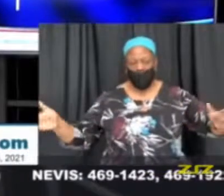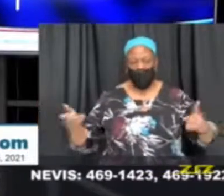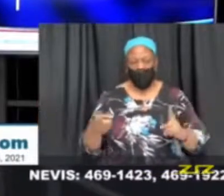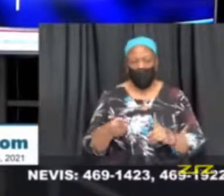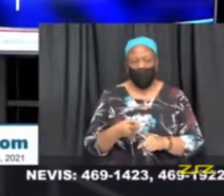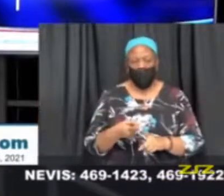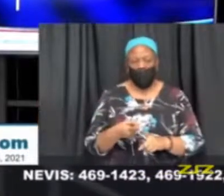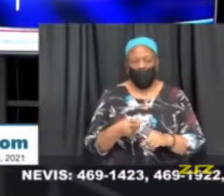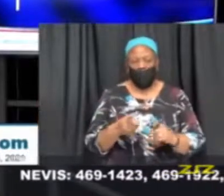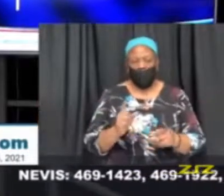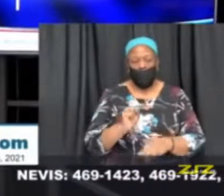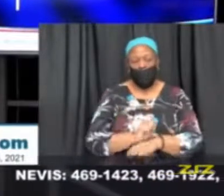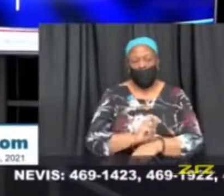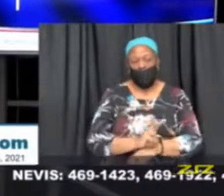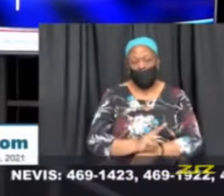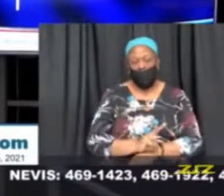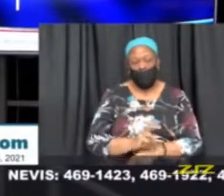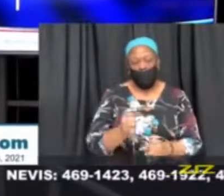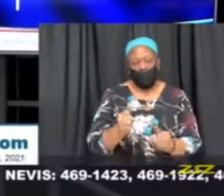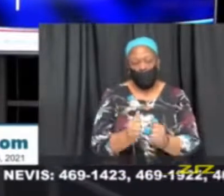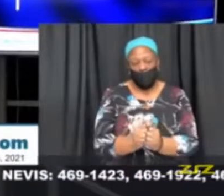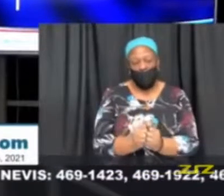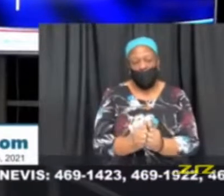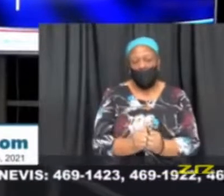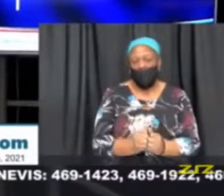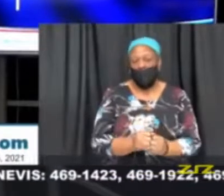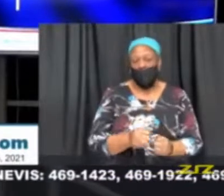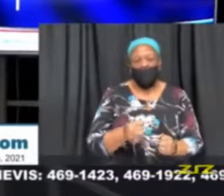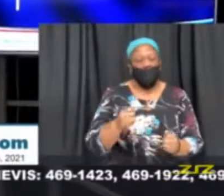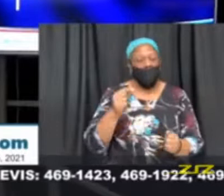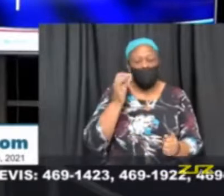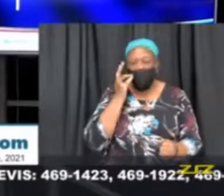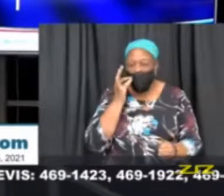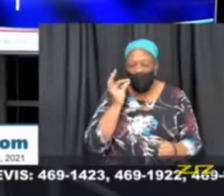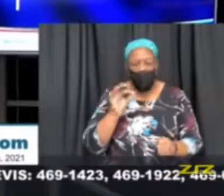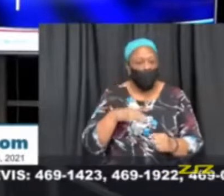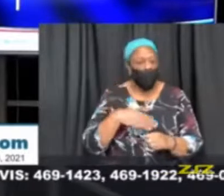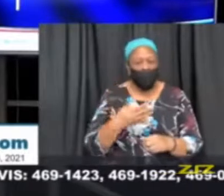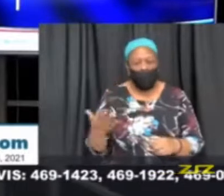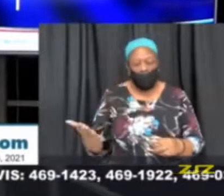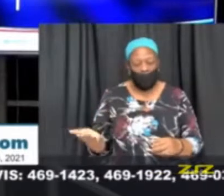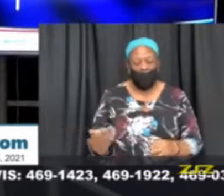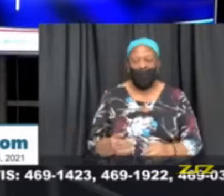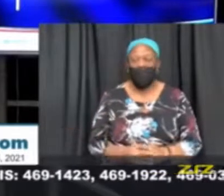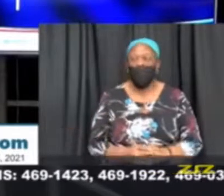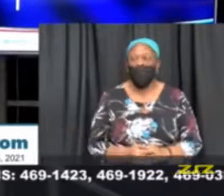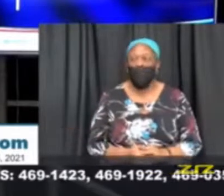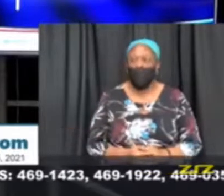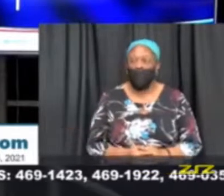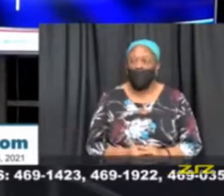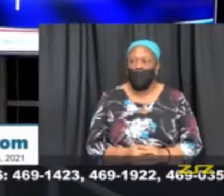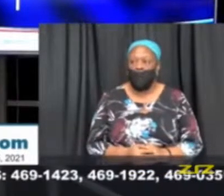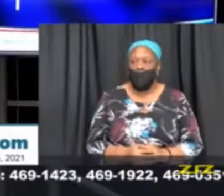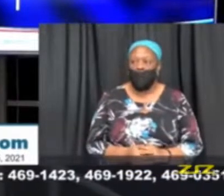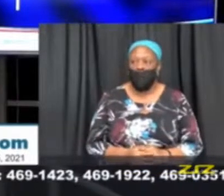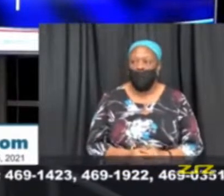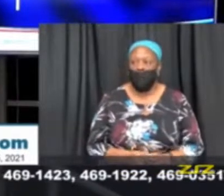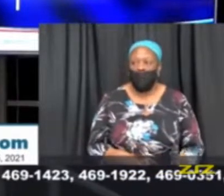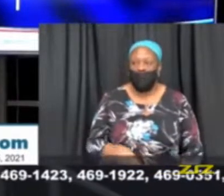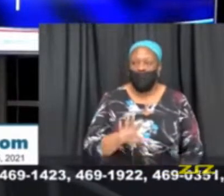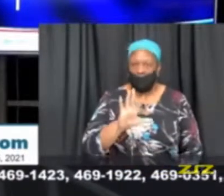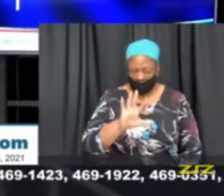and the Grenadines, 2 40-foot containers and 3 20-foot containers, and 2 of the